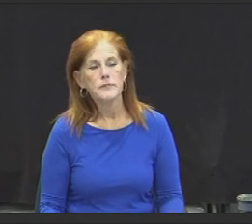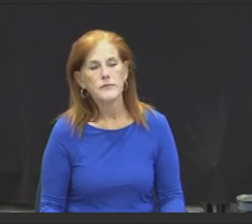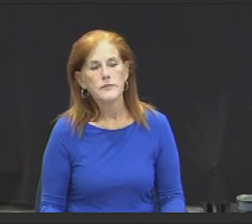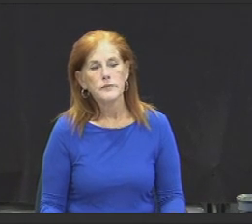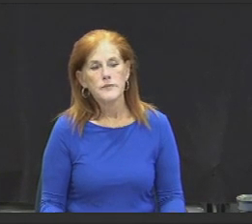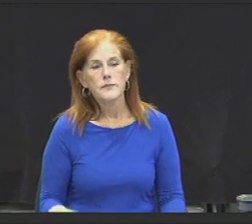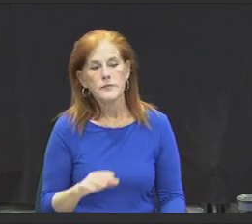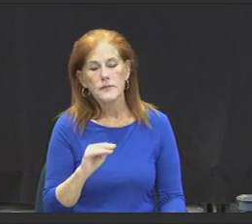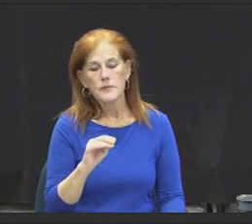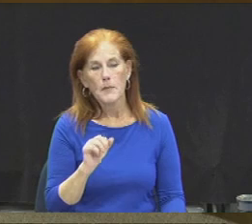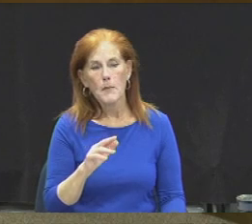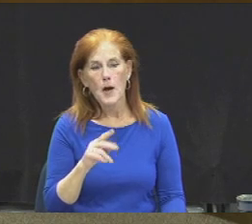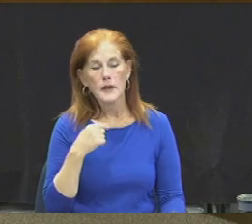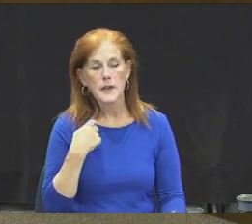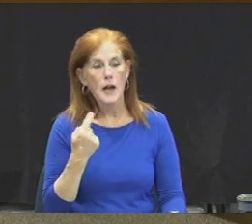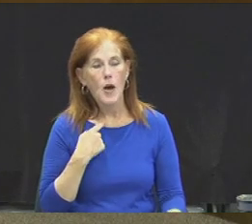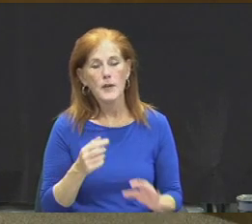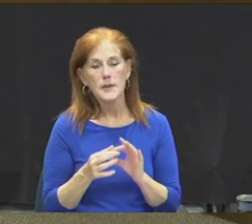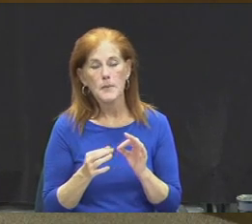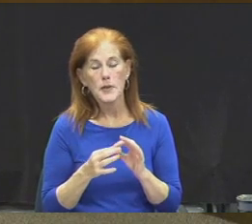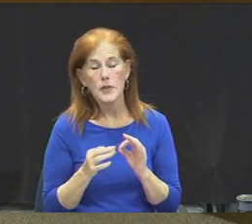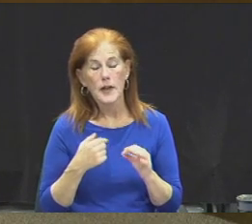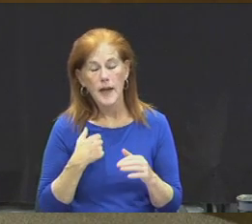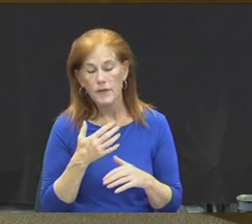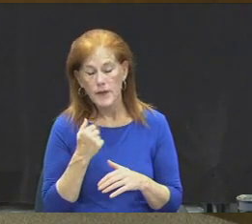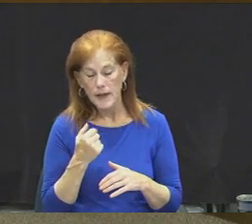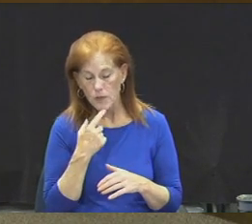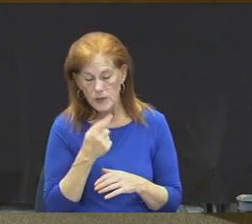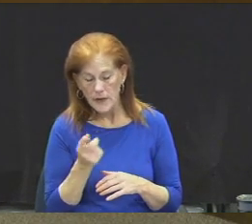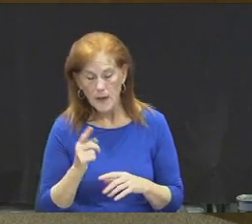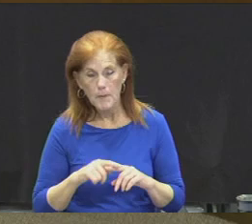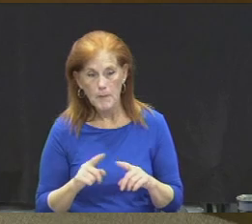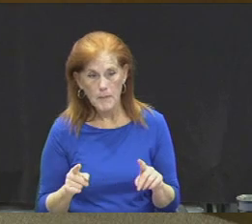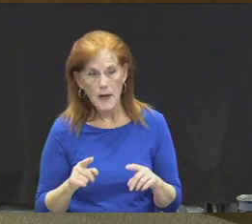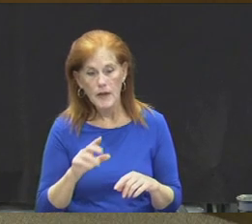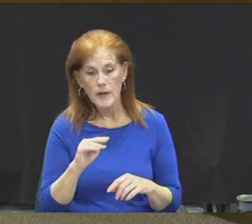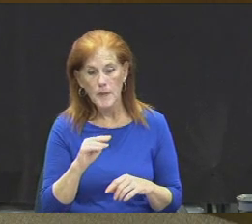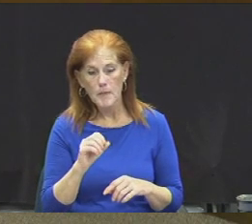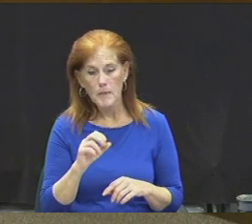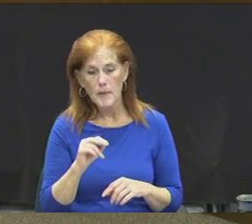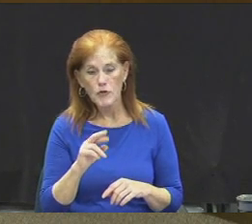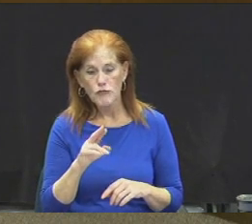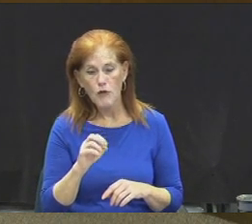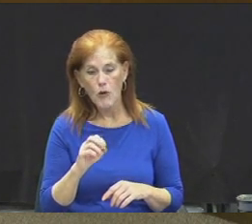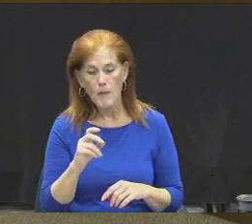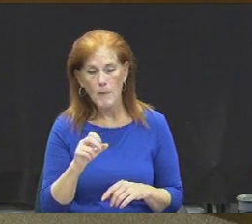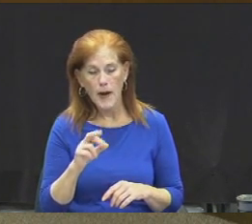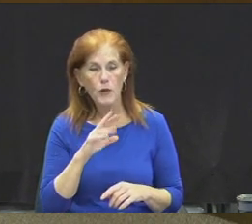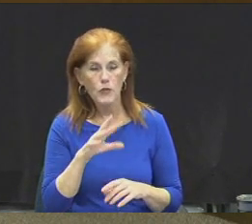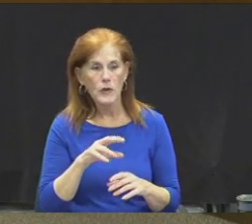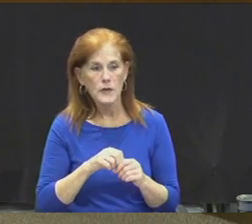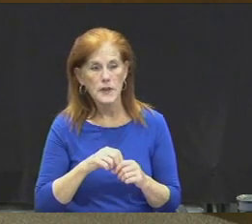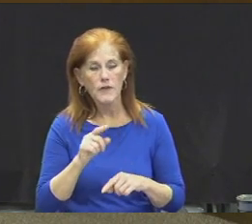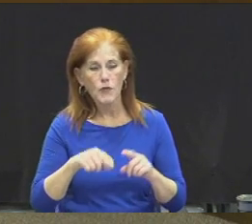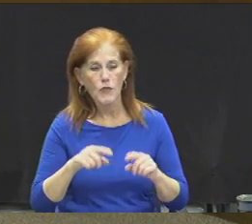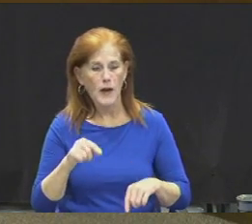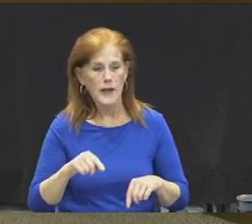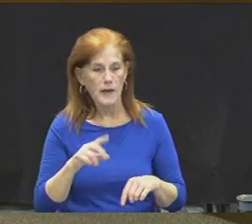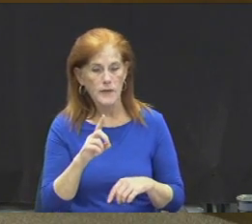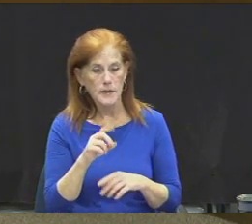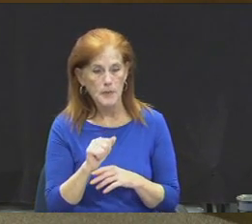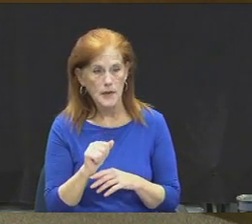should mention, I always leave this off. Number one, the Monroe-Meyer Institute covers a lot of disability